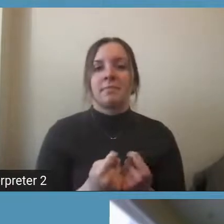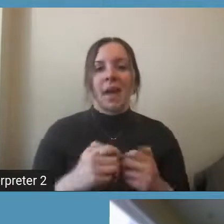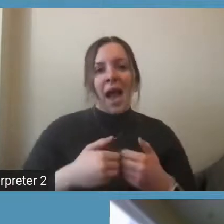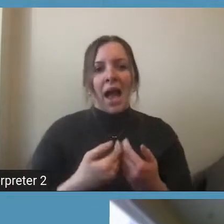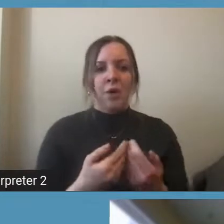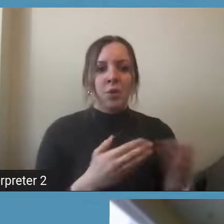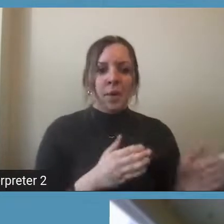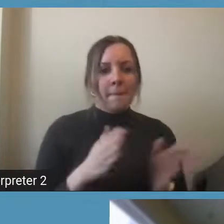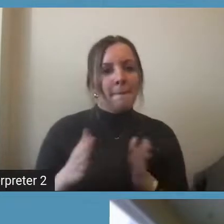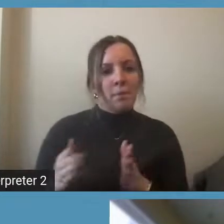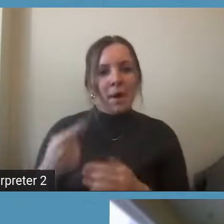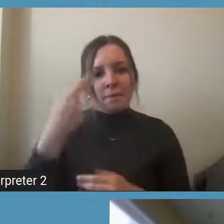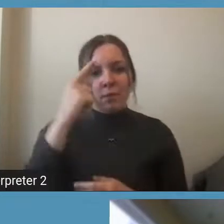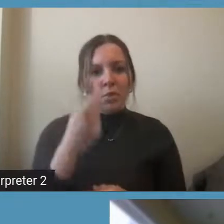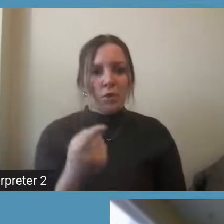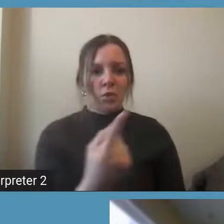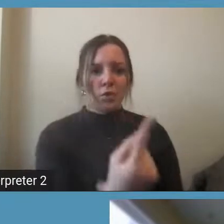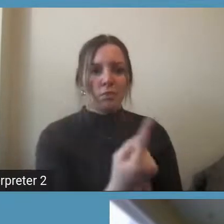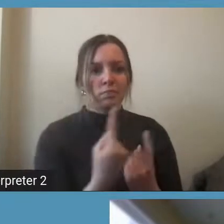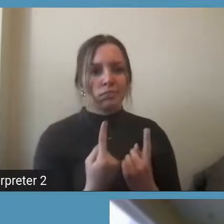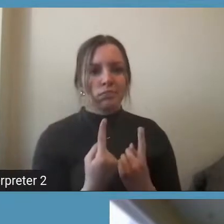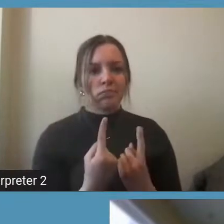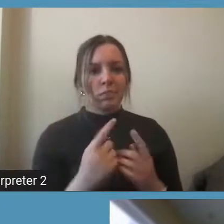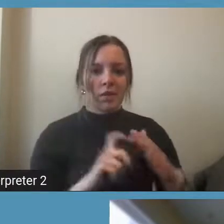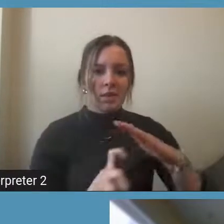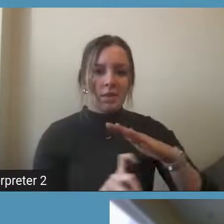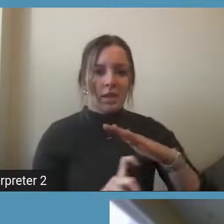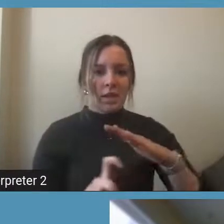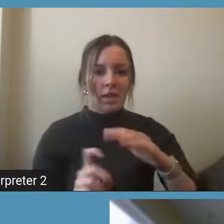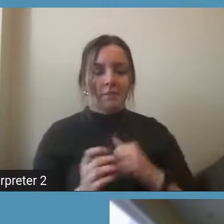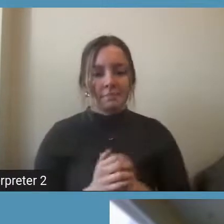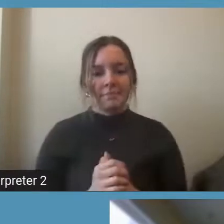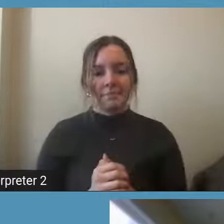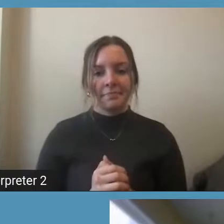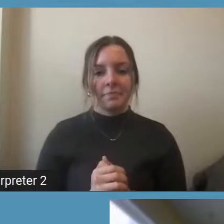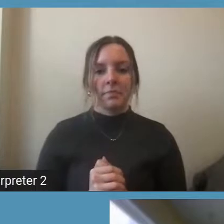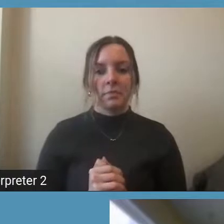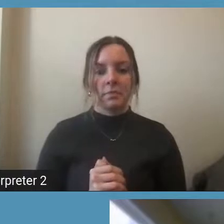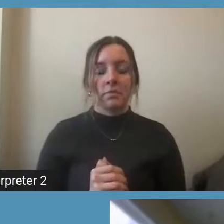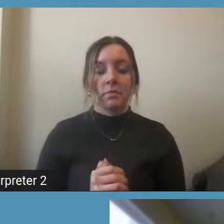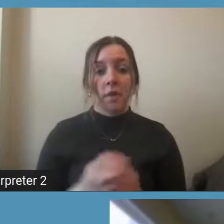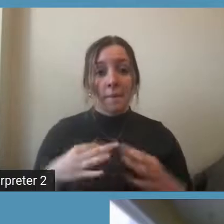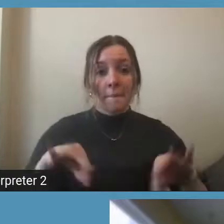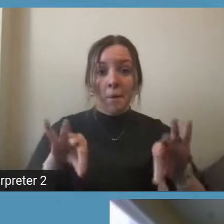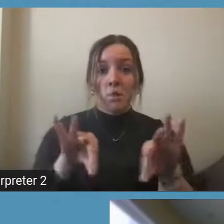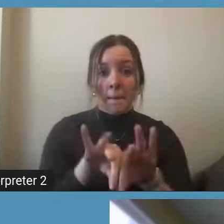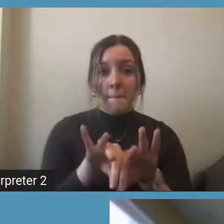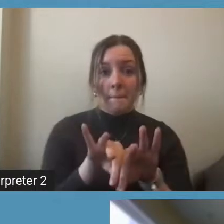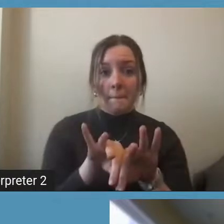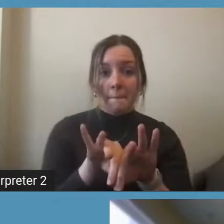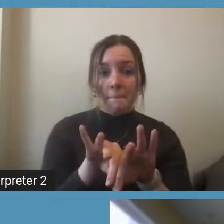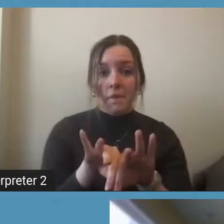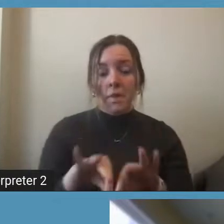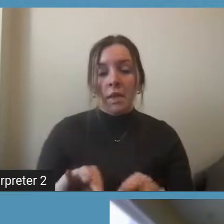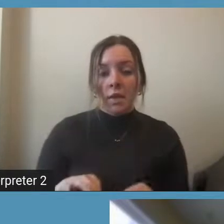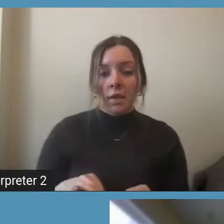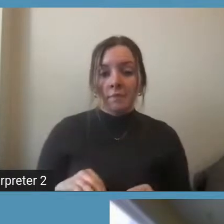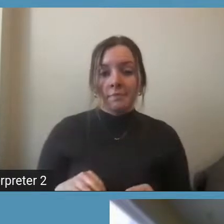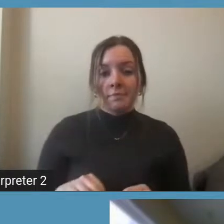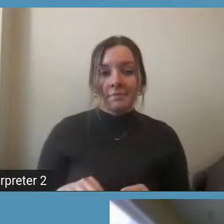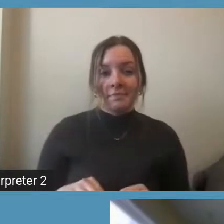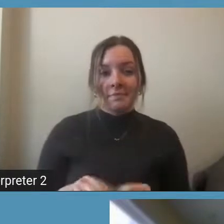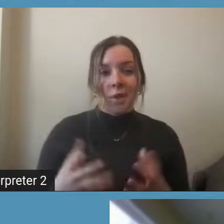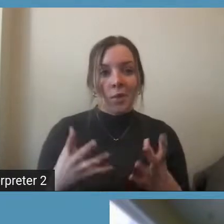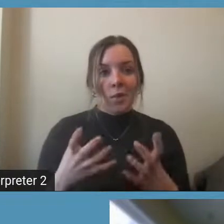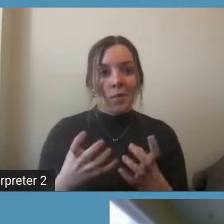need to deal with? The most important thing is, and we're dealing with this right now with some projects, is you want it all in one